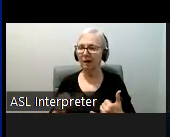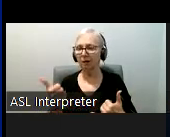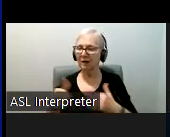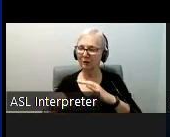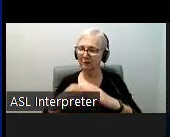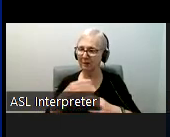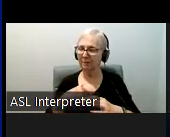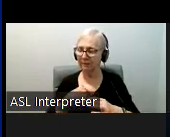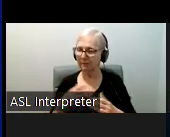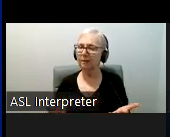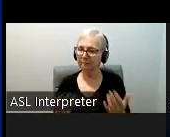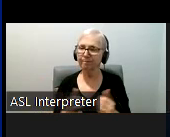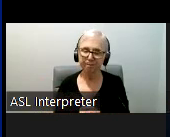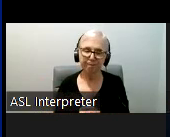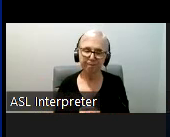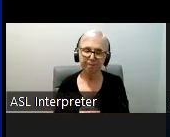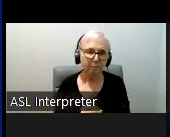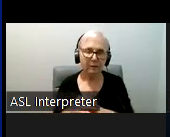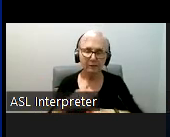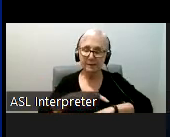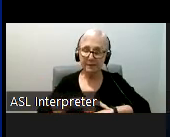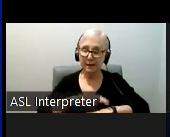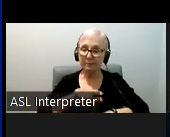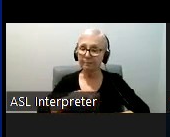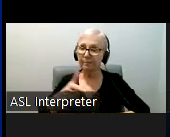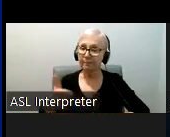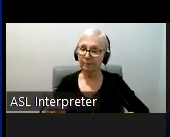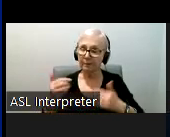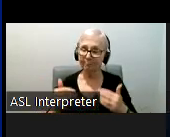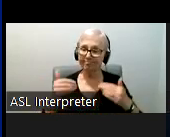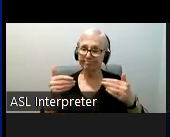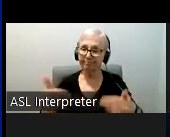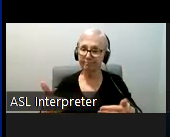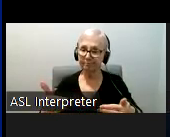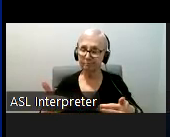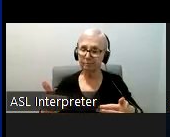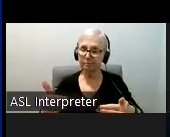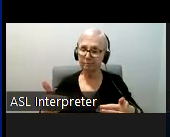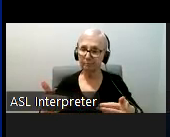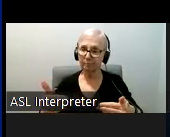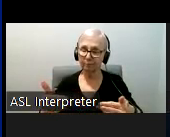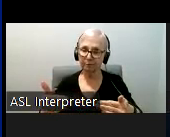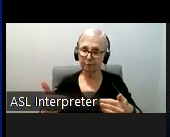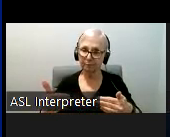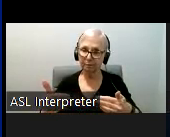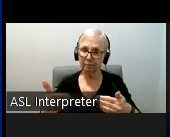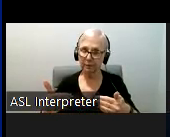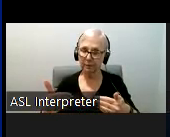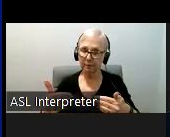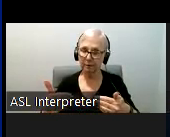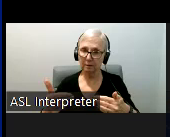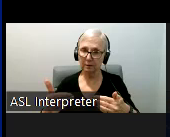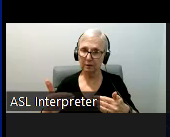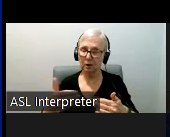can contact the commissioner. So at this time, I am going to move us right along since we're a little bit over and dive into